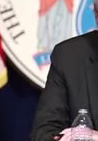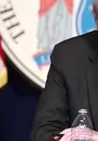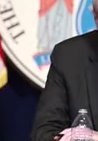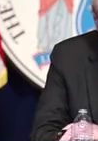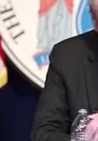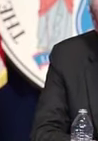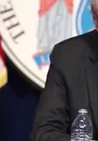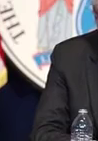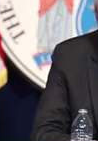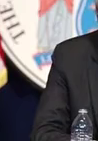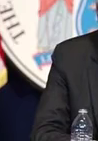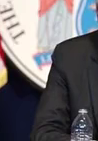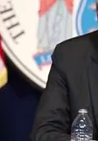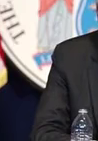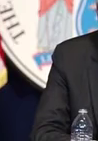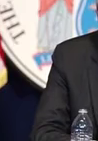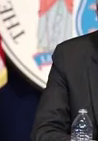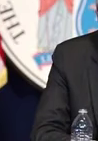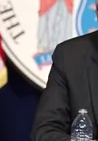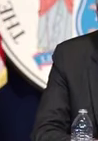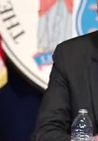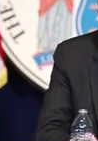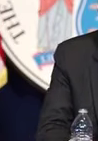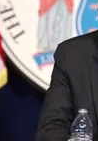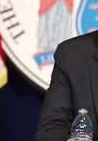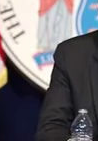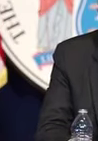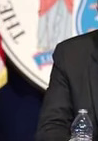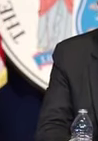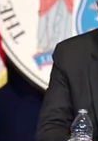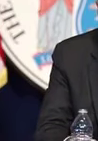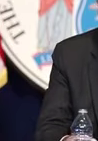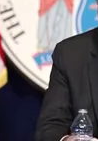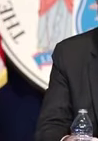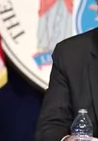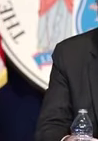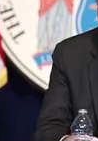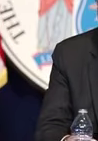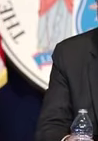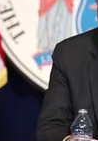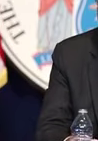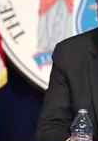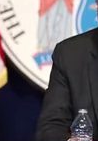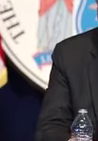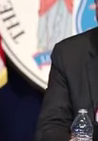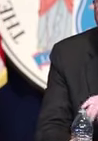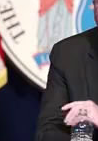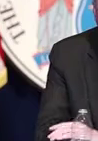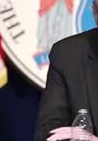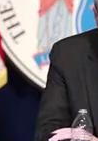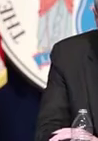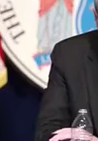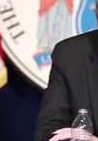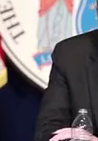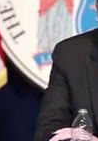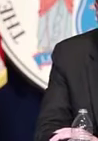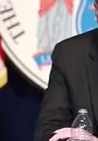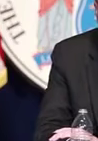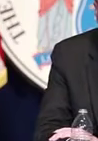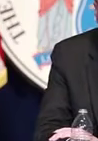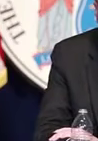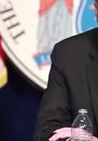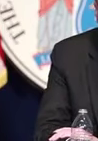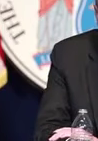and the tragedy are overwhelming and extraordinary. Let me give you a couple of stories of the folks who